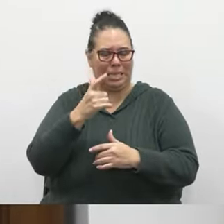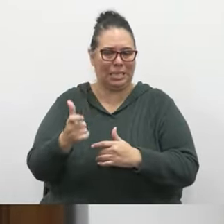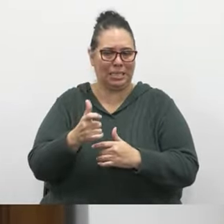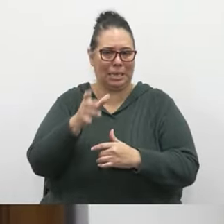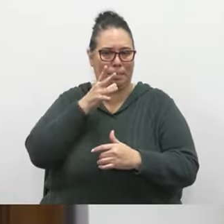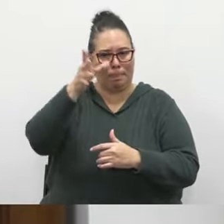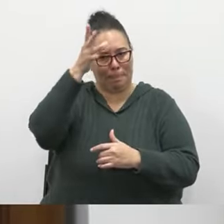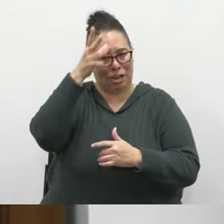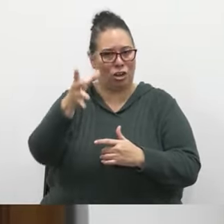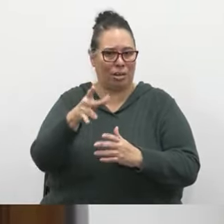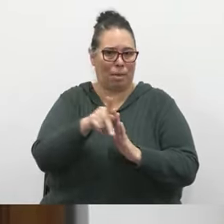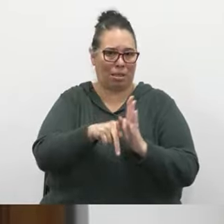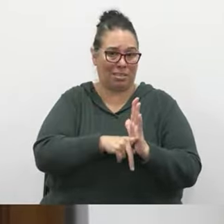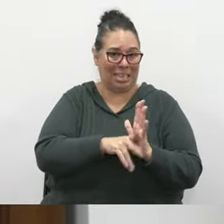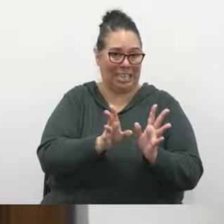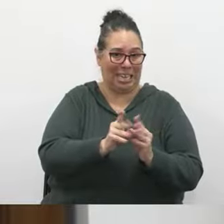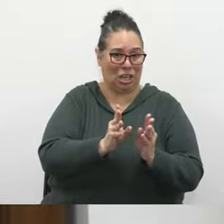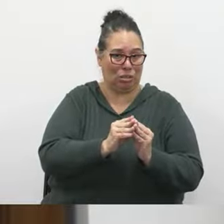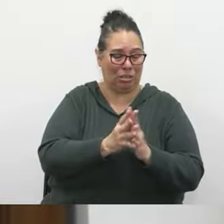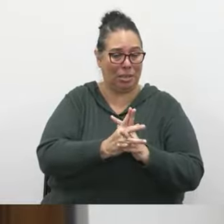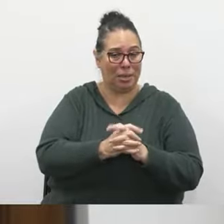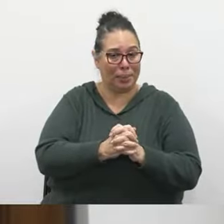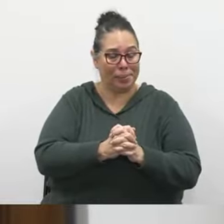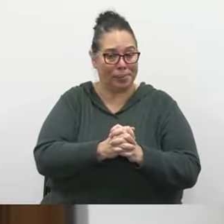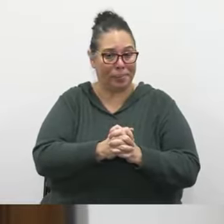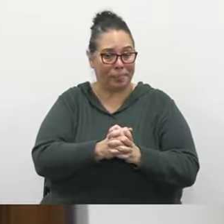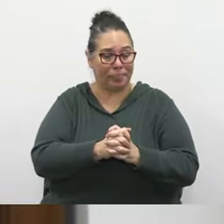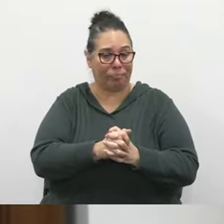parent policy council. I'm